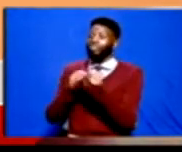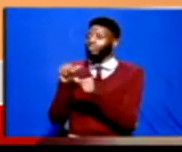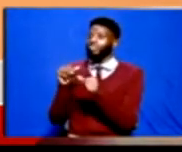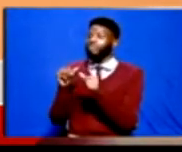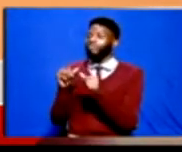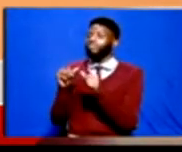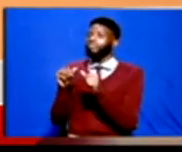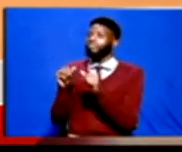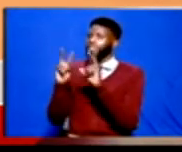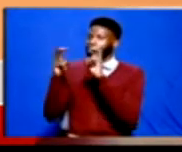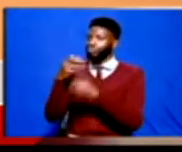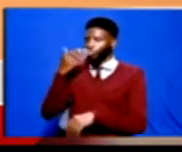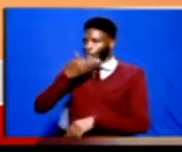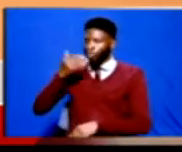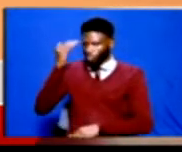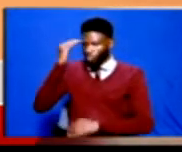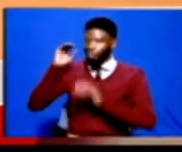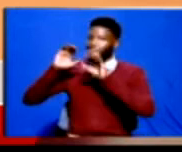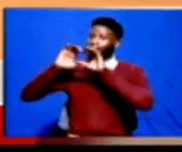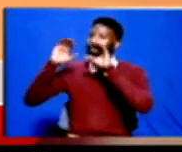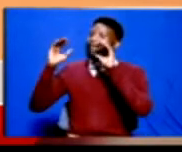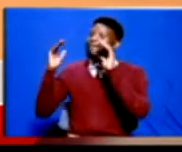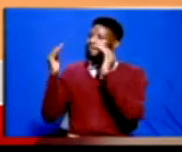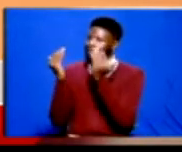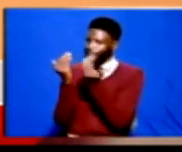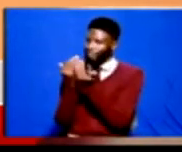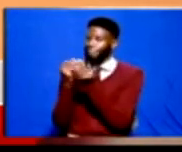know global prices have somehow plunged,